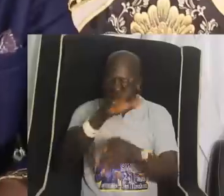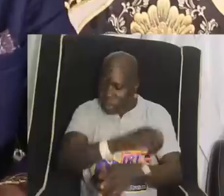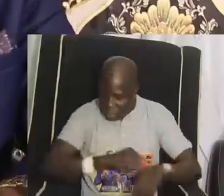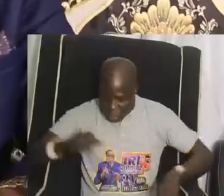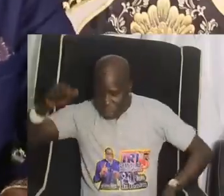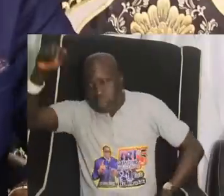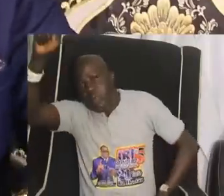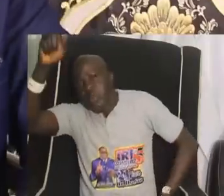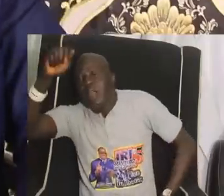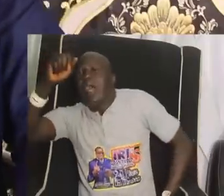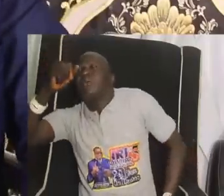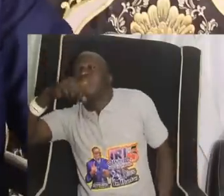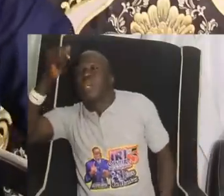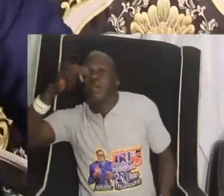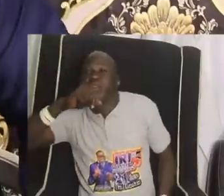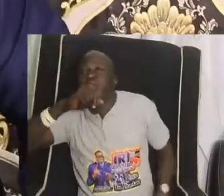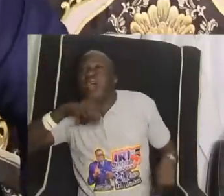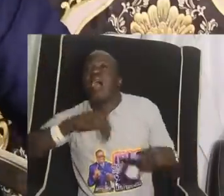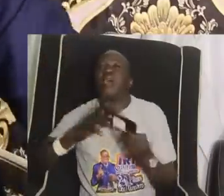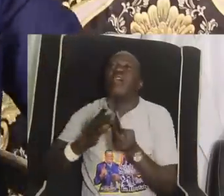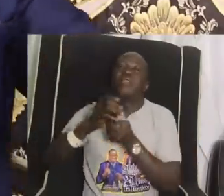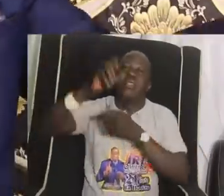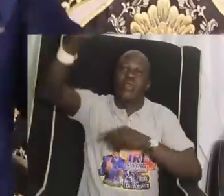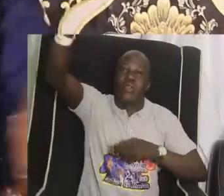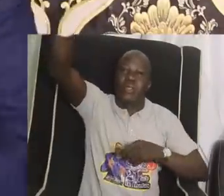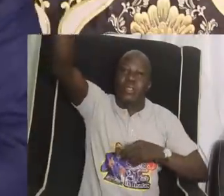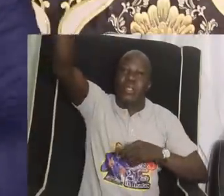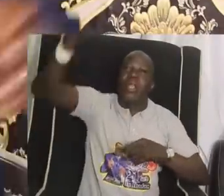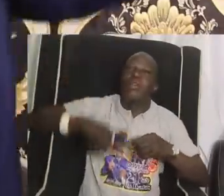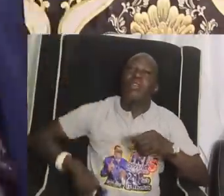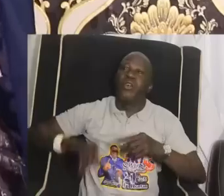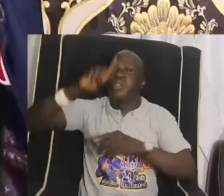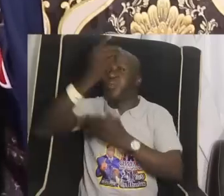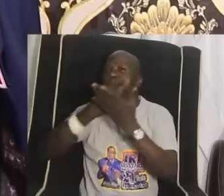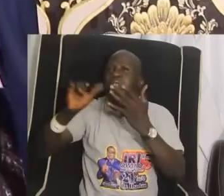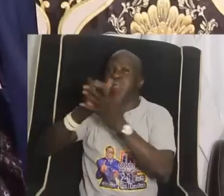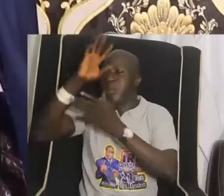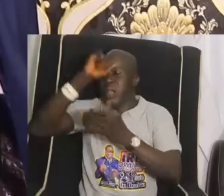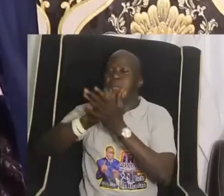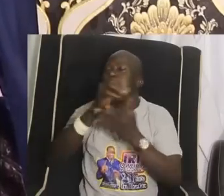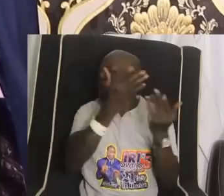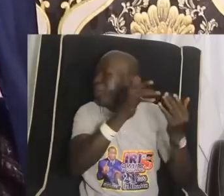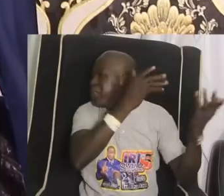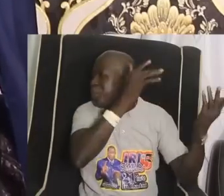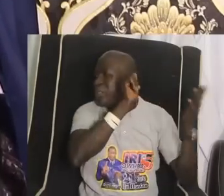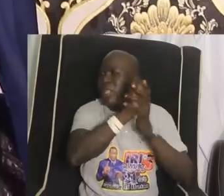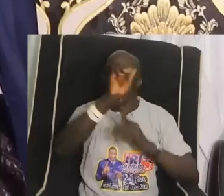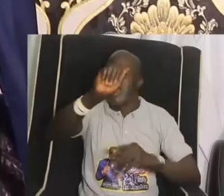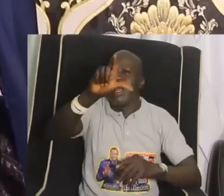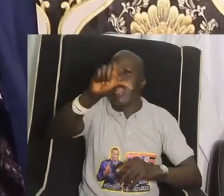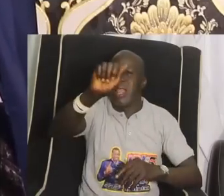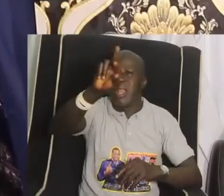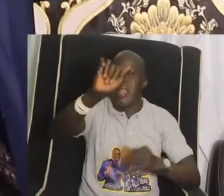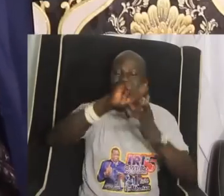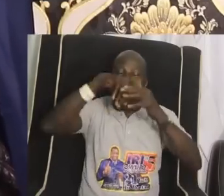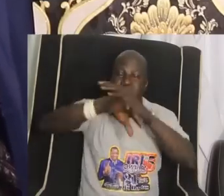so ma pariwo oruko jesu lekan e ma lekan olodun mo re ti ala iran lowo je o